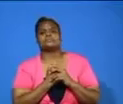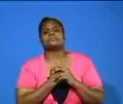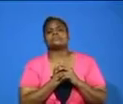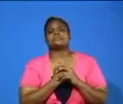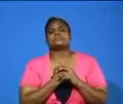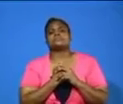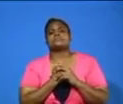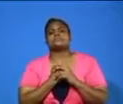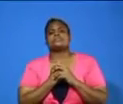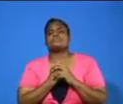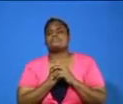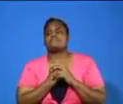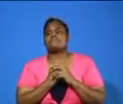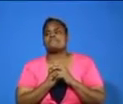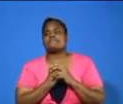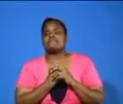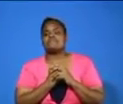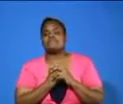Elijah